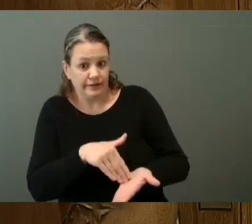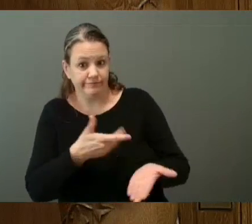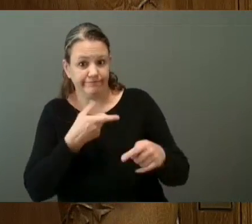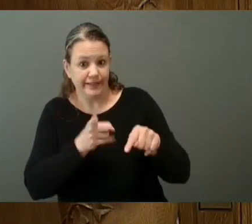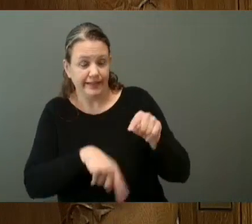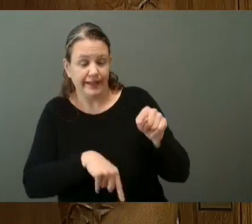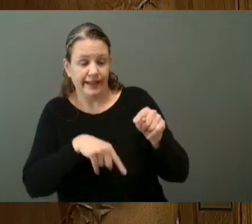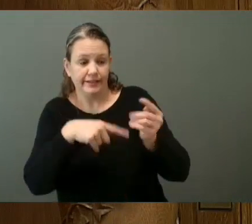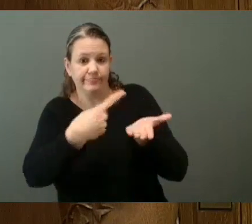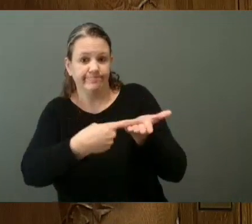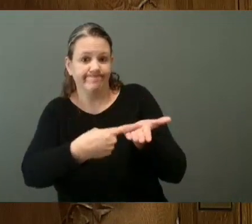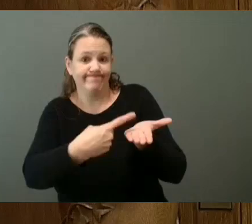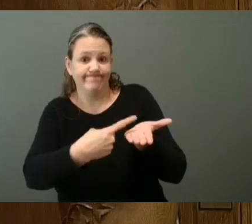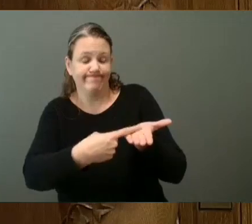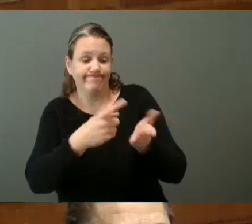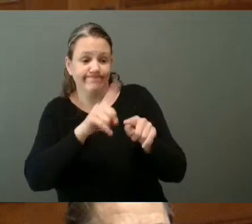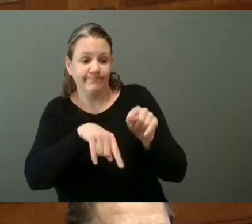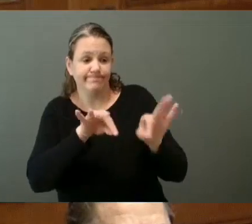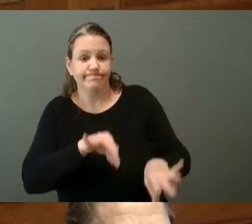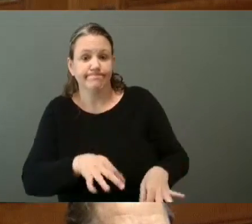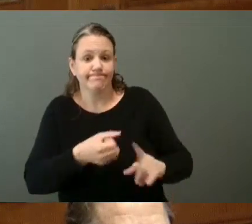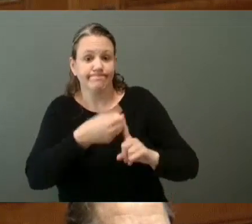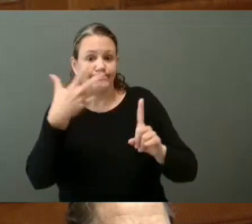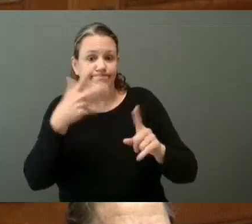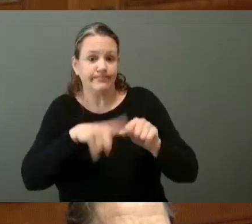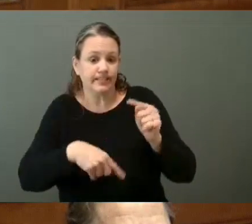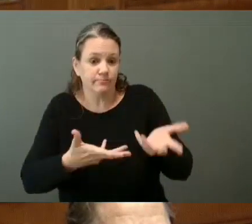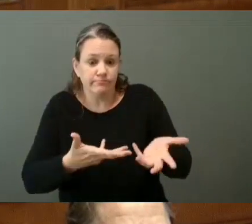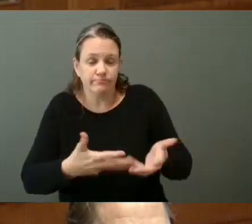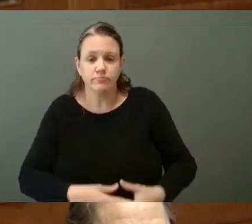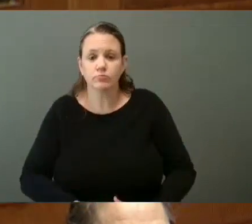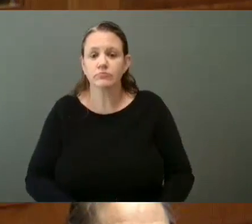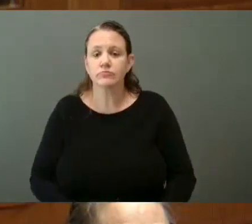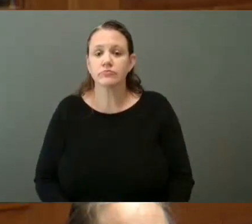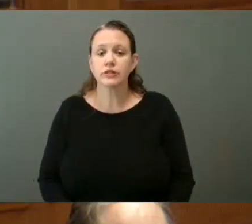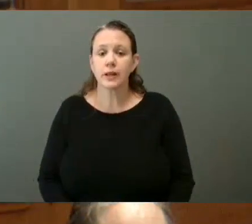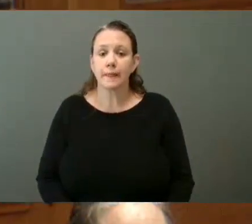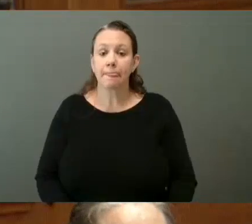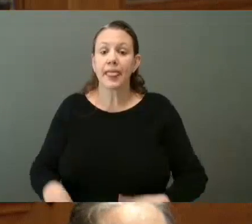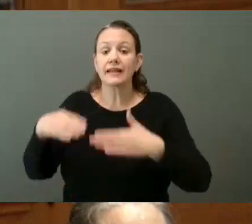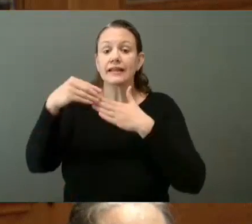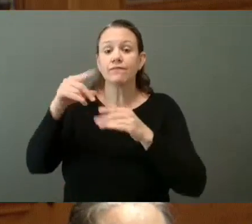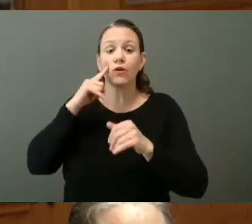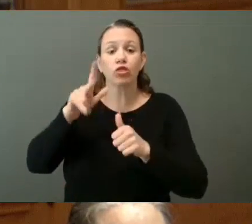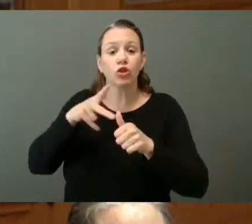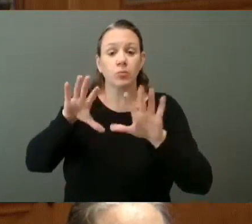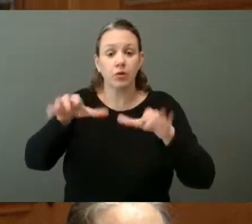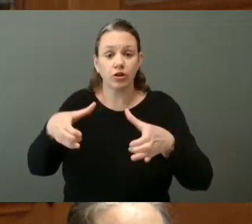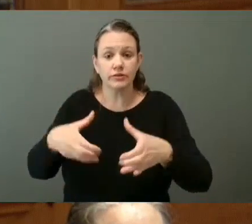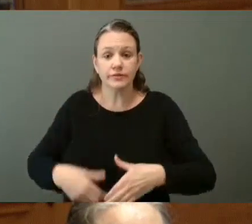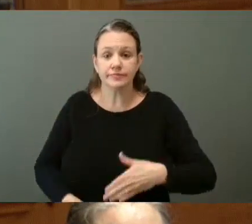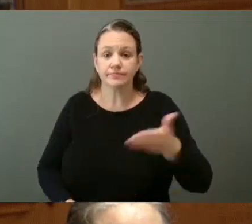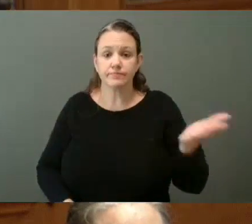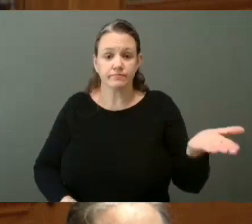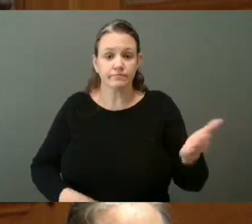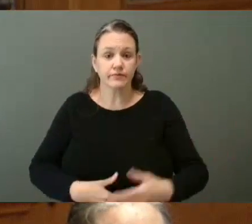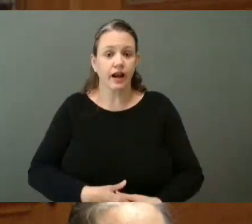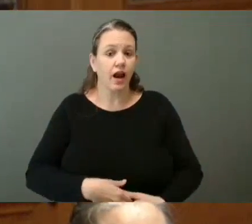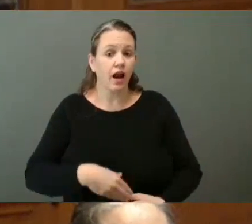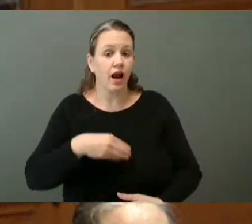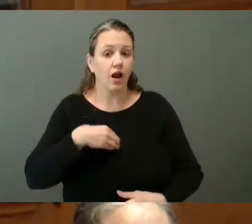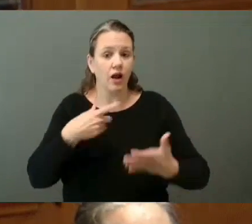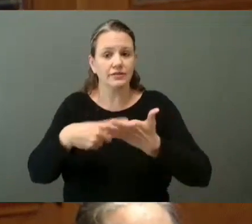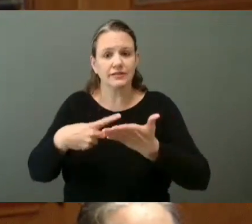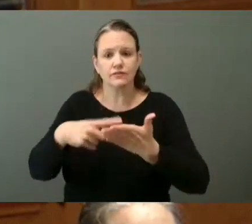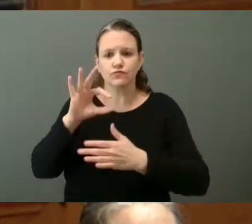Thank you, Honourable Speaker. Fracking, which is how methane gas used in LNG facilities is extracted in BC, uses huge amounts